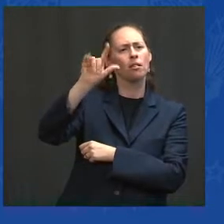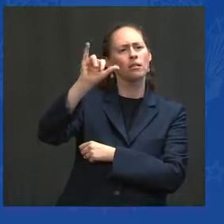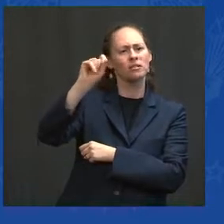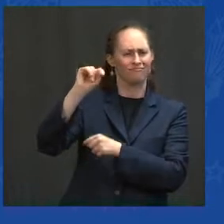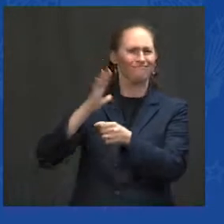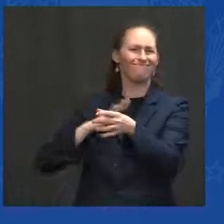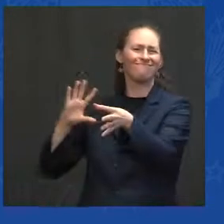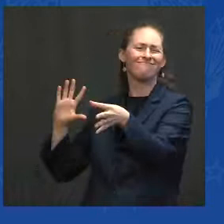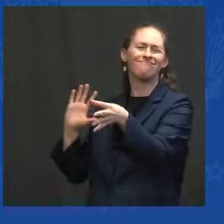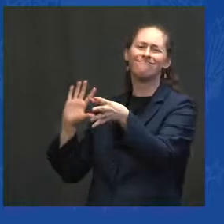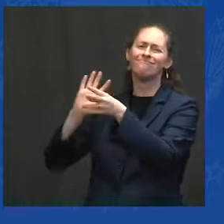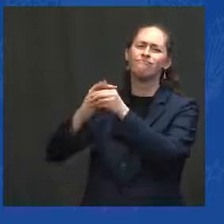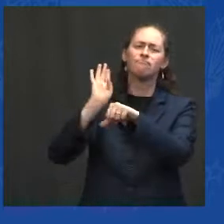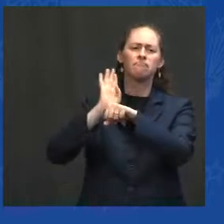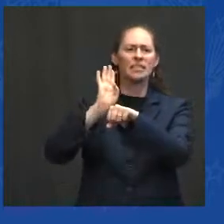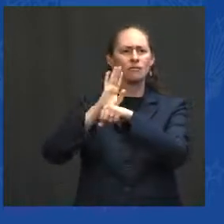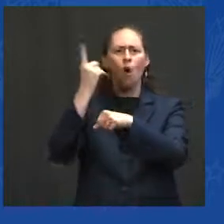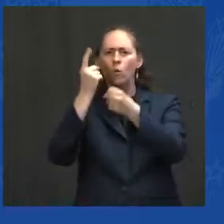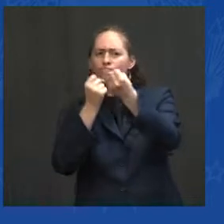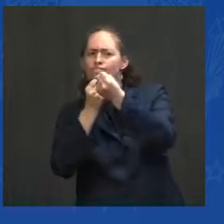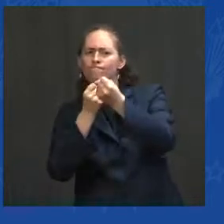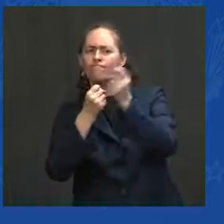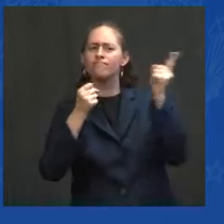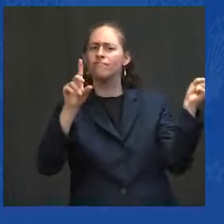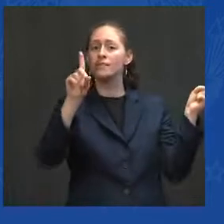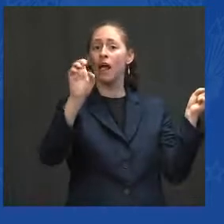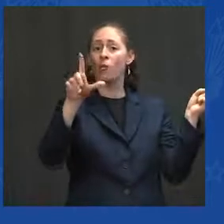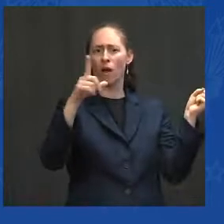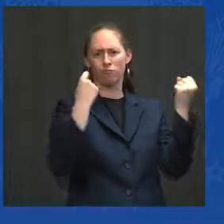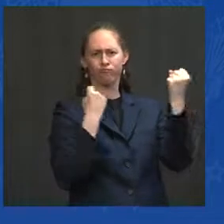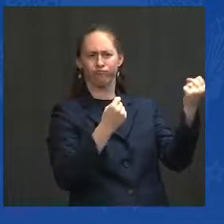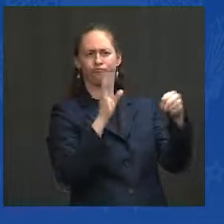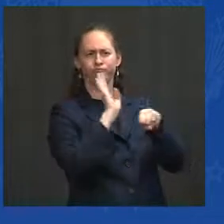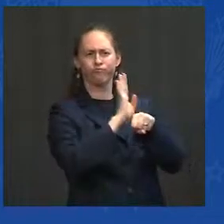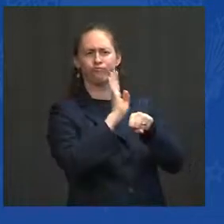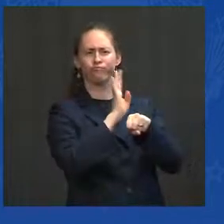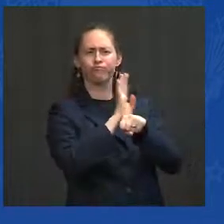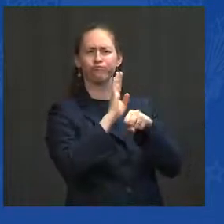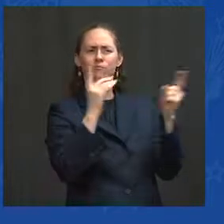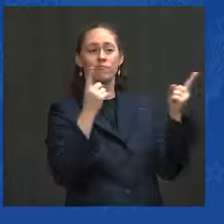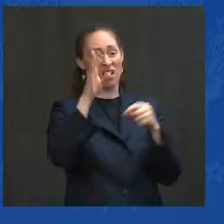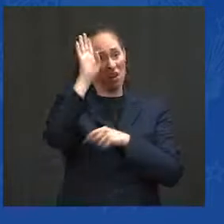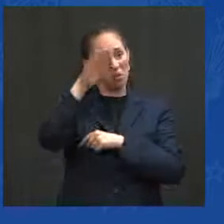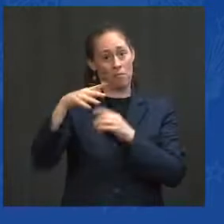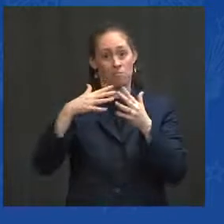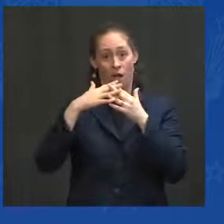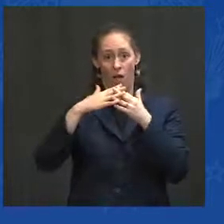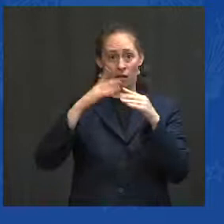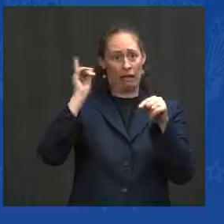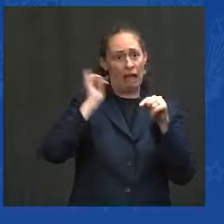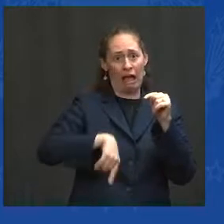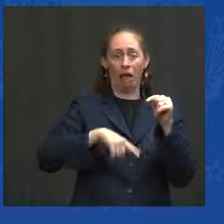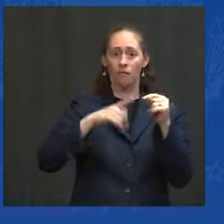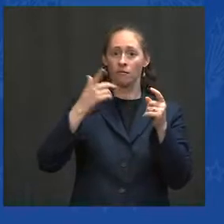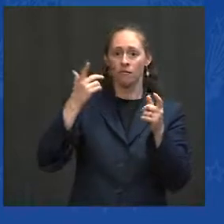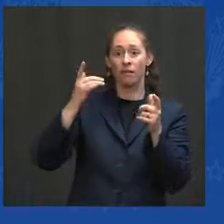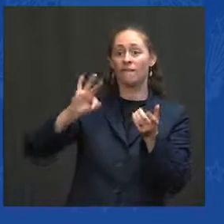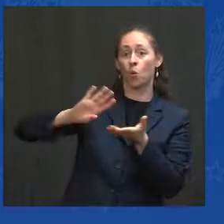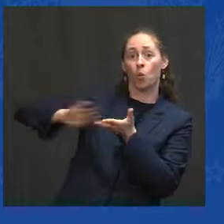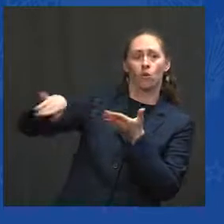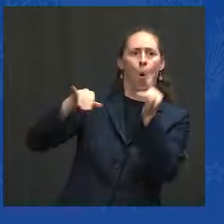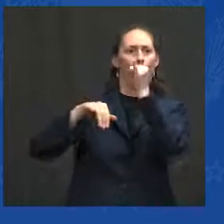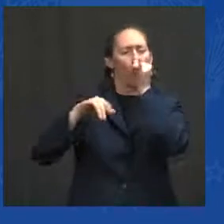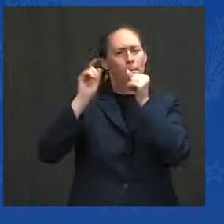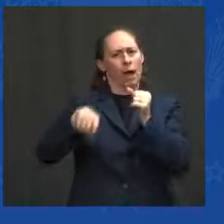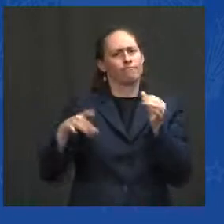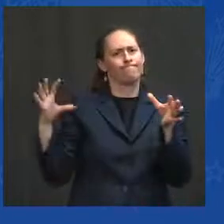state of Delaware. I know America can't succeed unless American business succeeds. But let me be very clear.